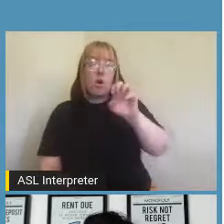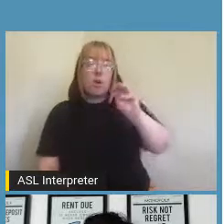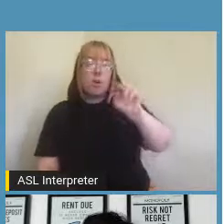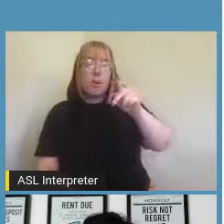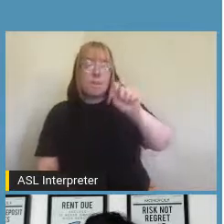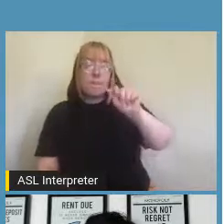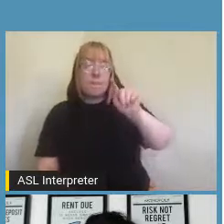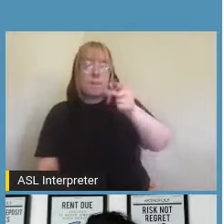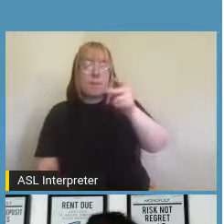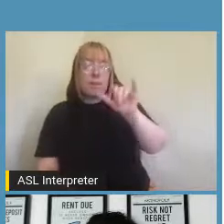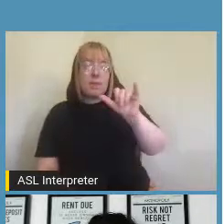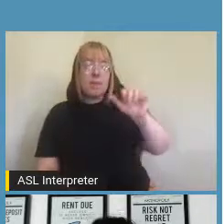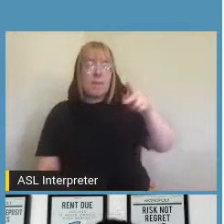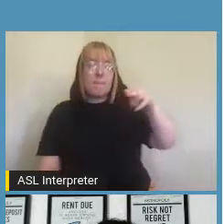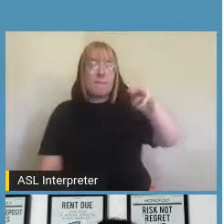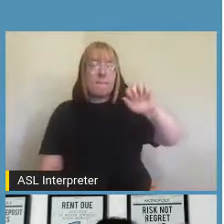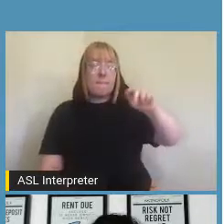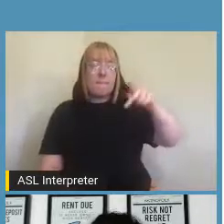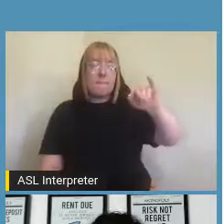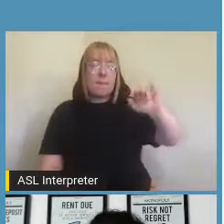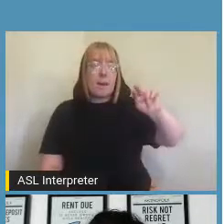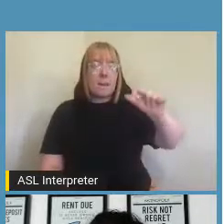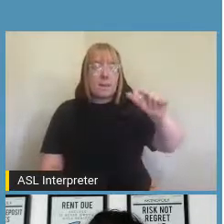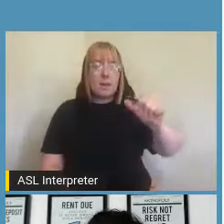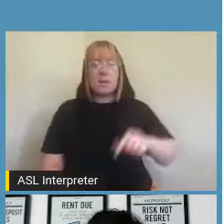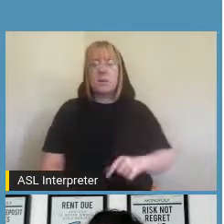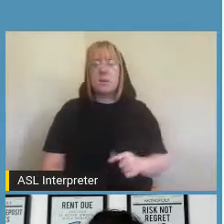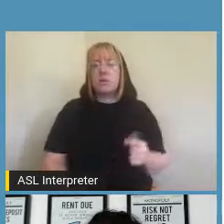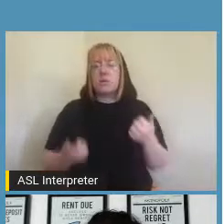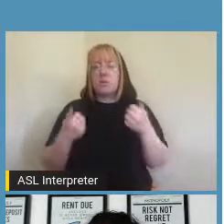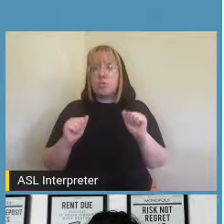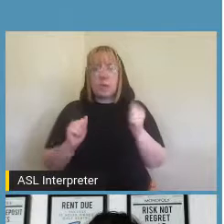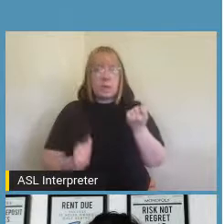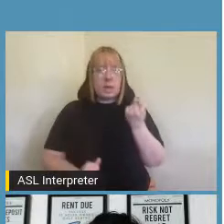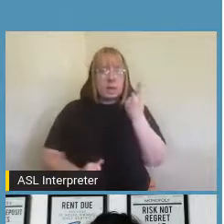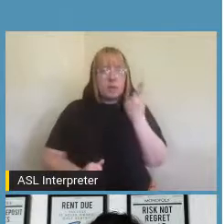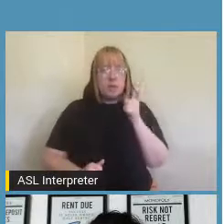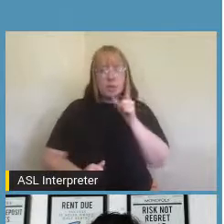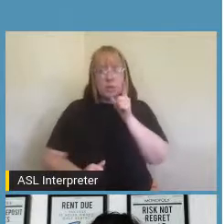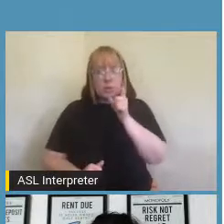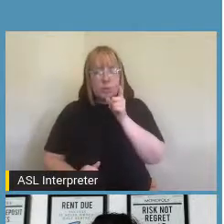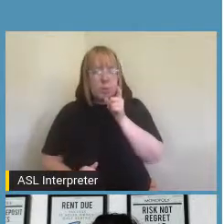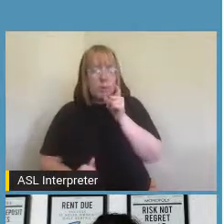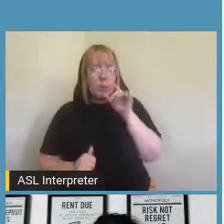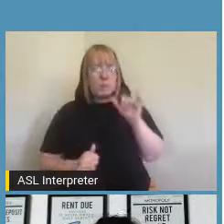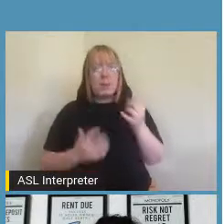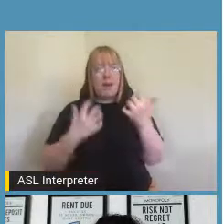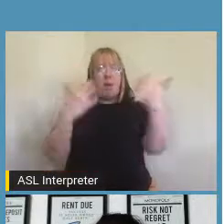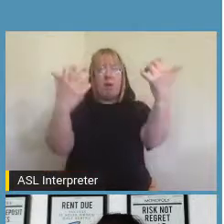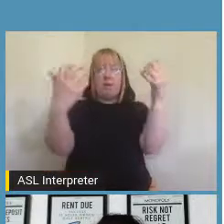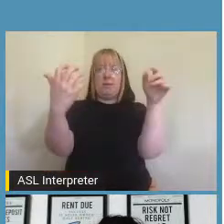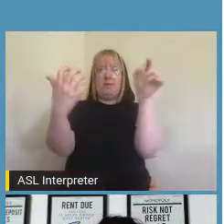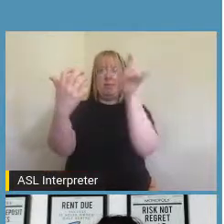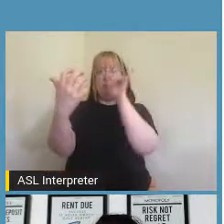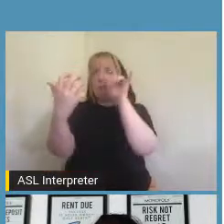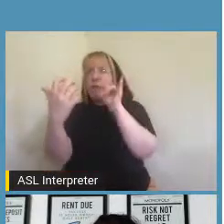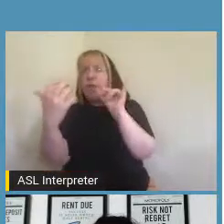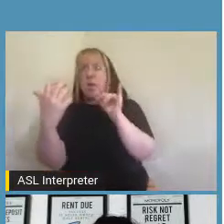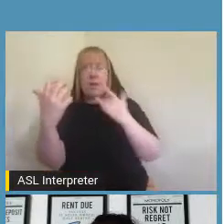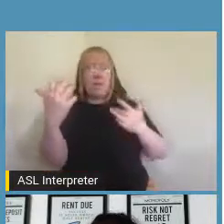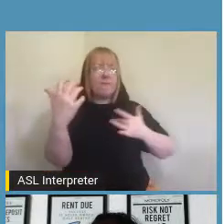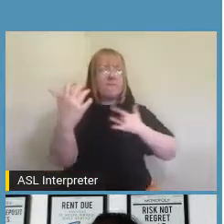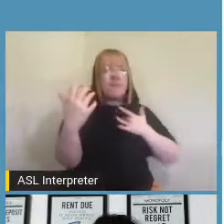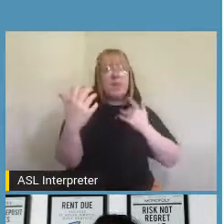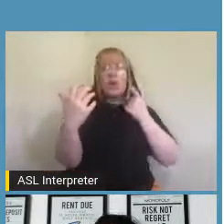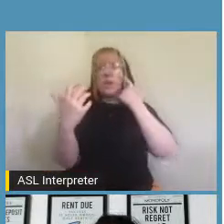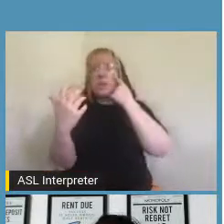do all of the time just to get our headspace around who is that actual audience? What are they thinking? What do they feel? What do they